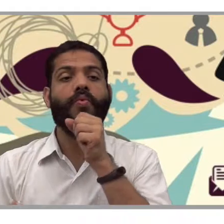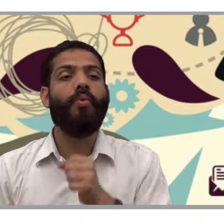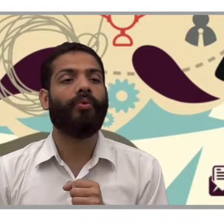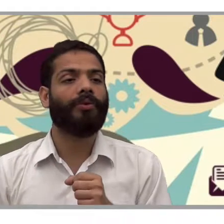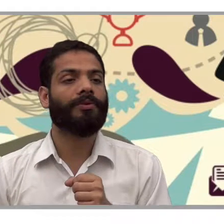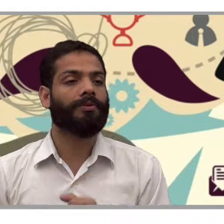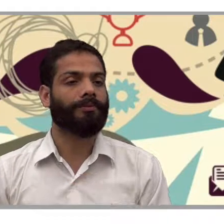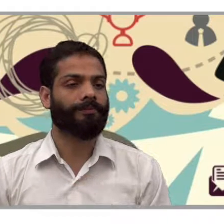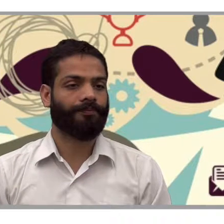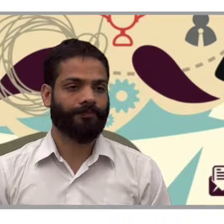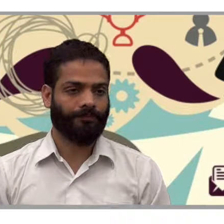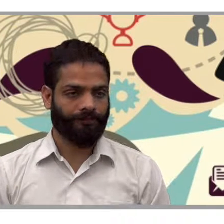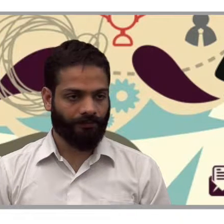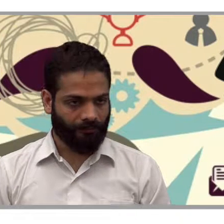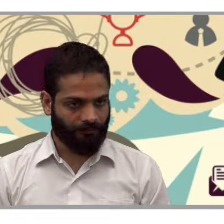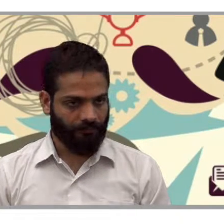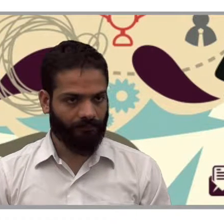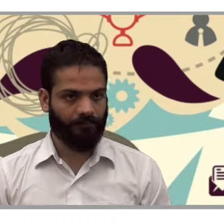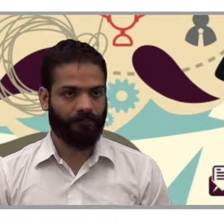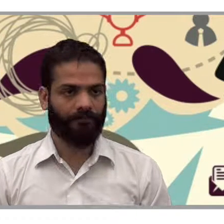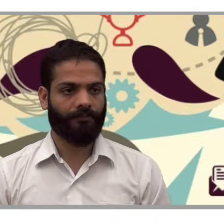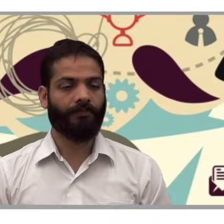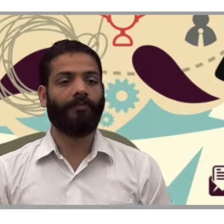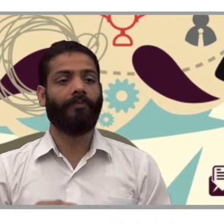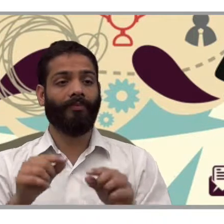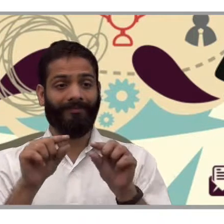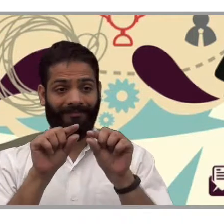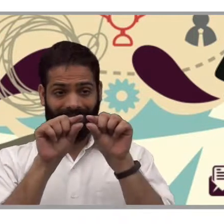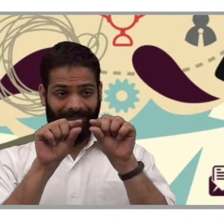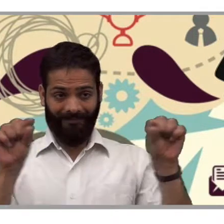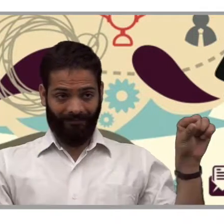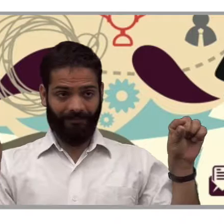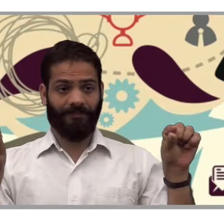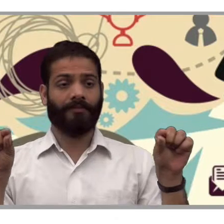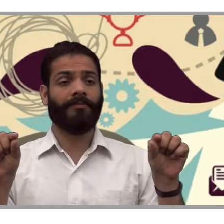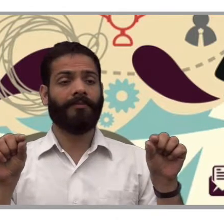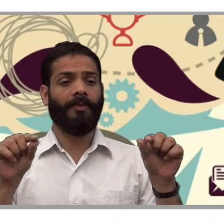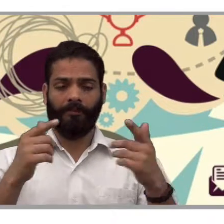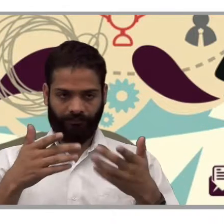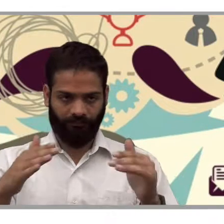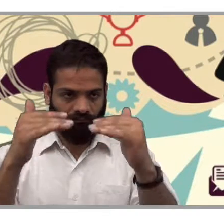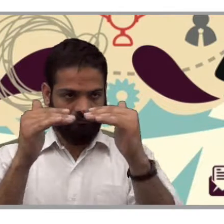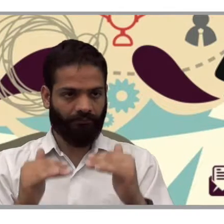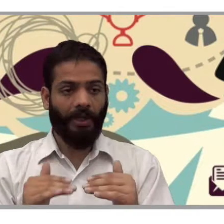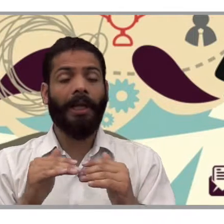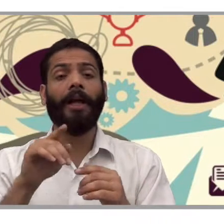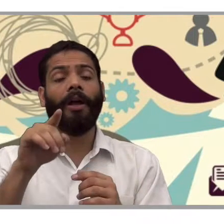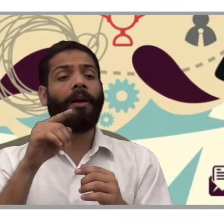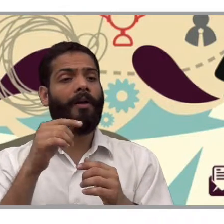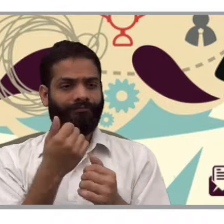For example, I have a red car, where I, red car, have is